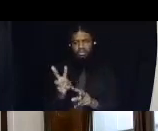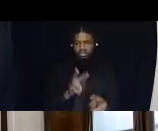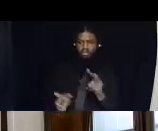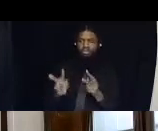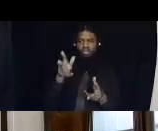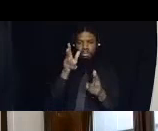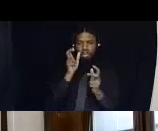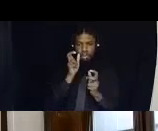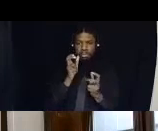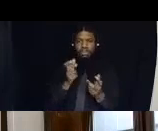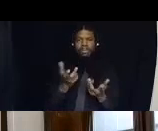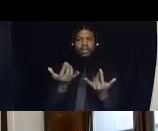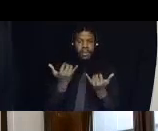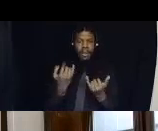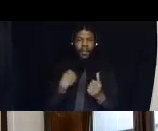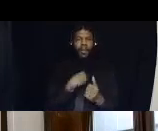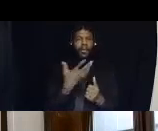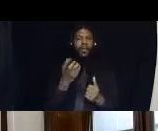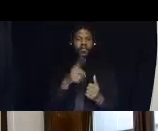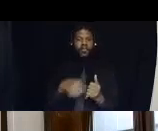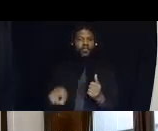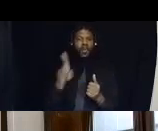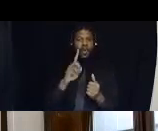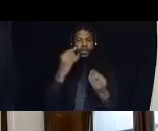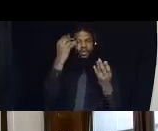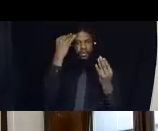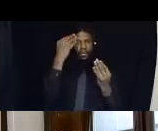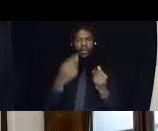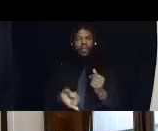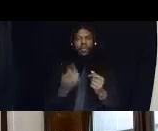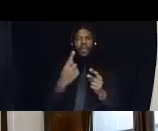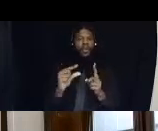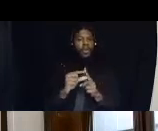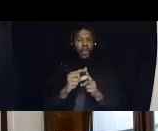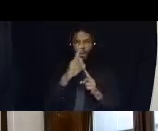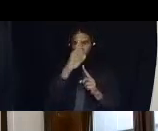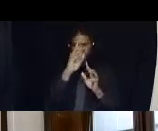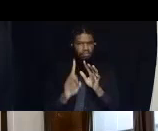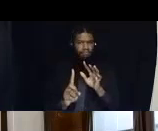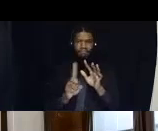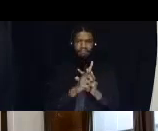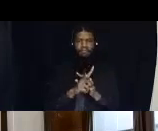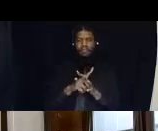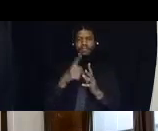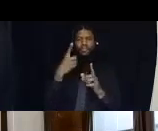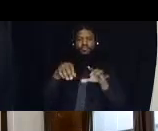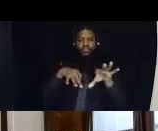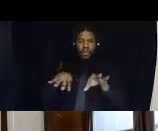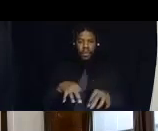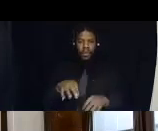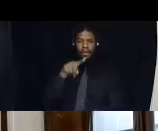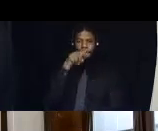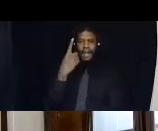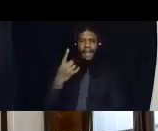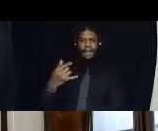think of one word you would use to describe black and yellow caution, and you can add